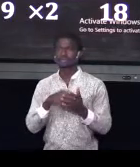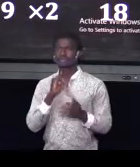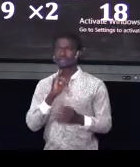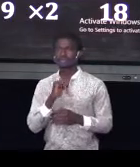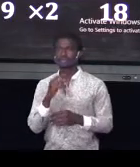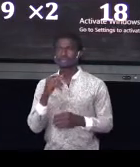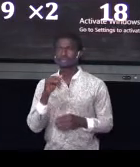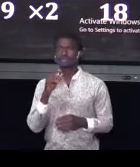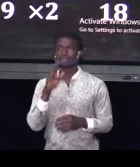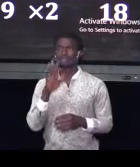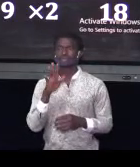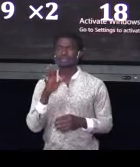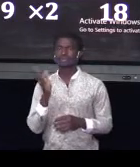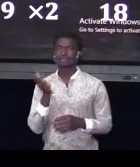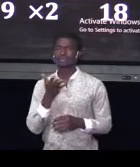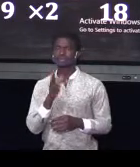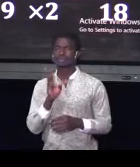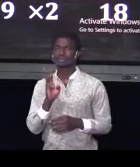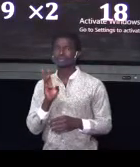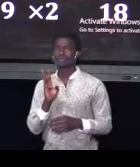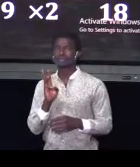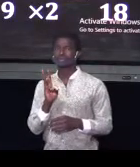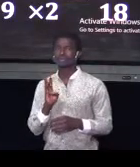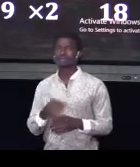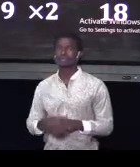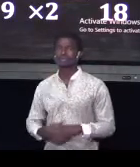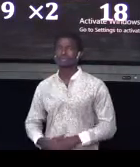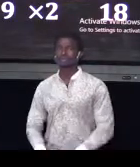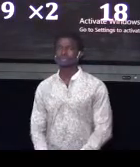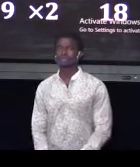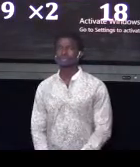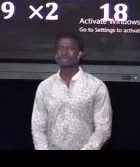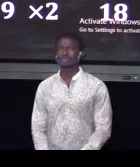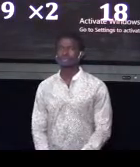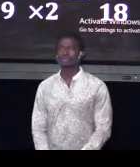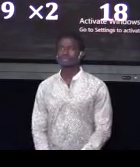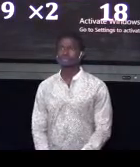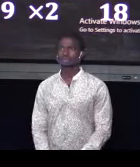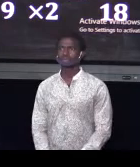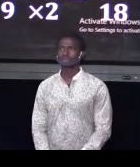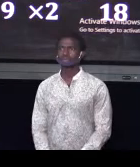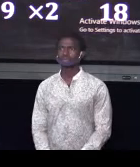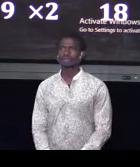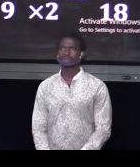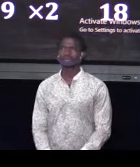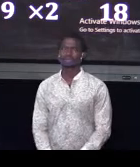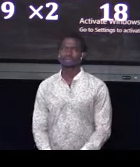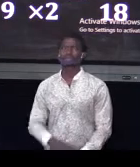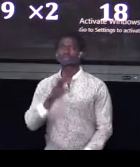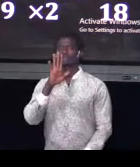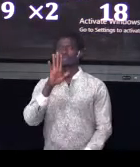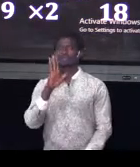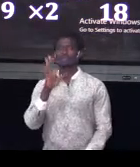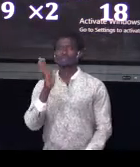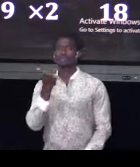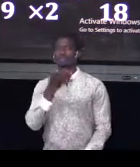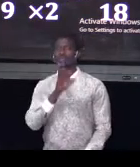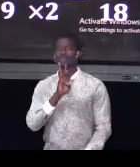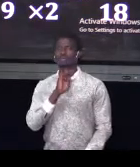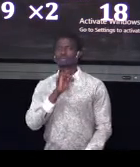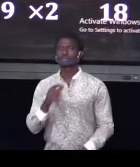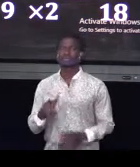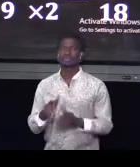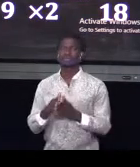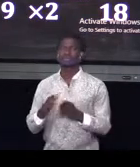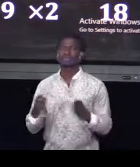is this guy. So I gave it the 2 ends, and I give this one the 1 end. This is greater than that